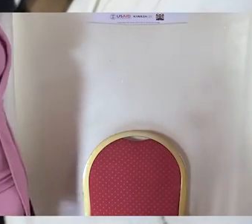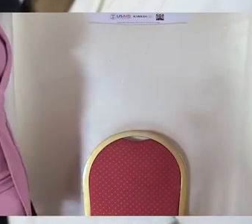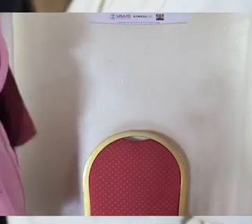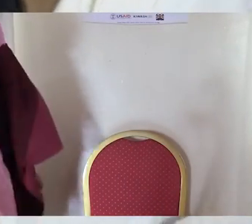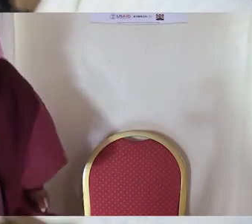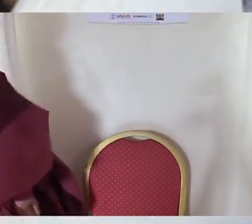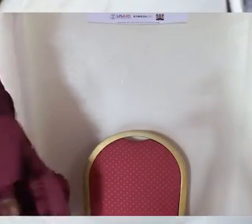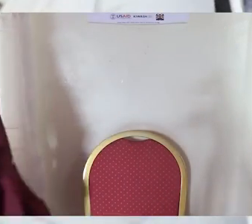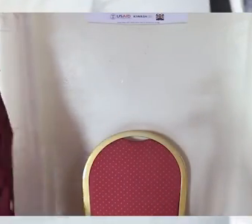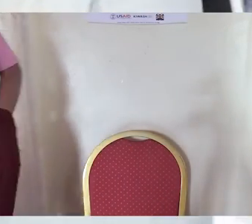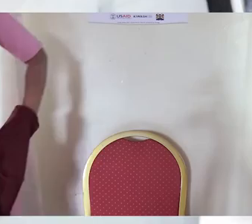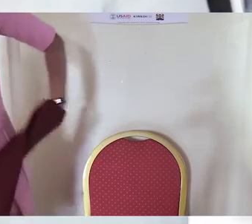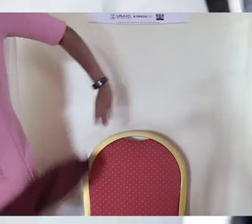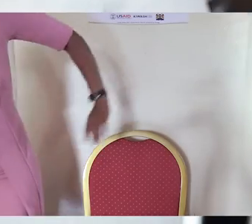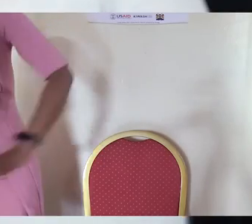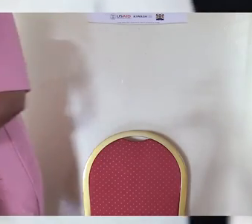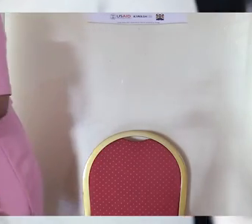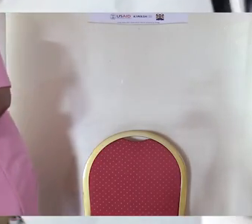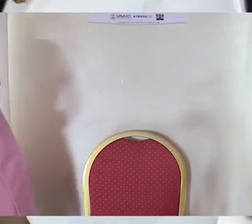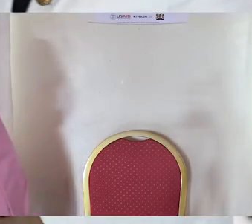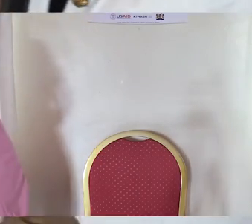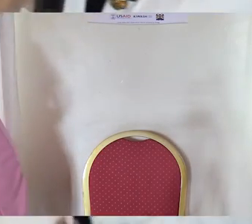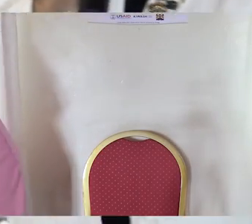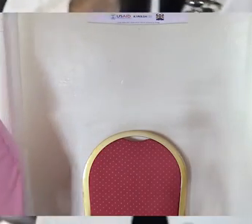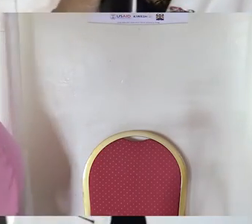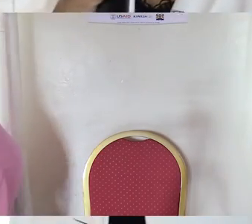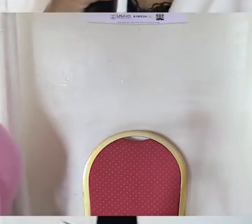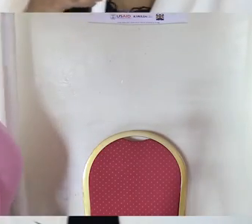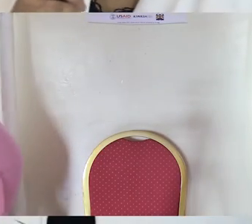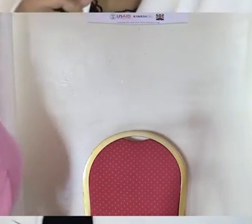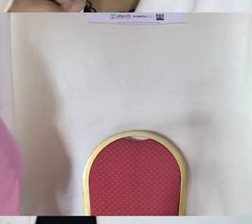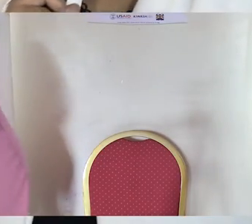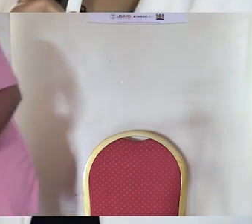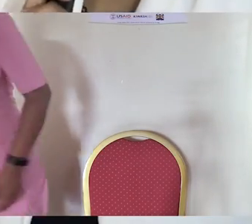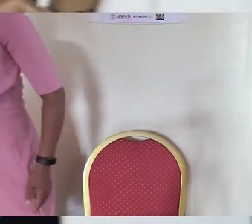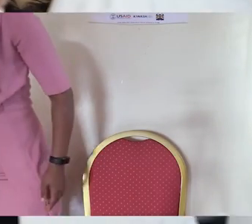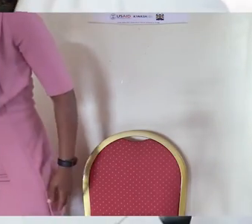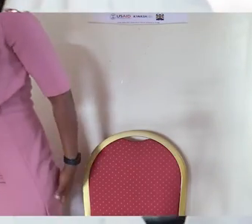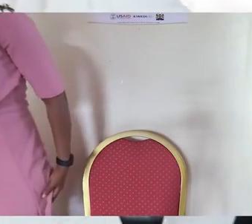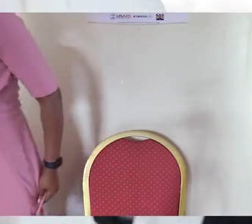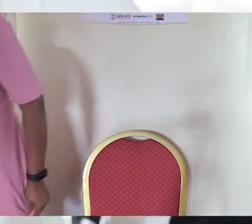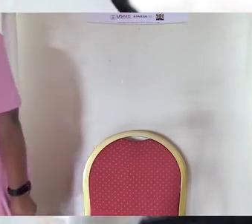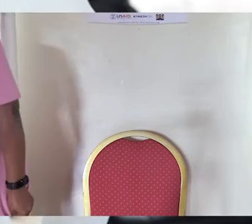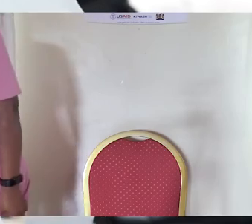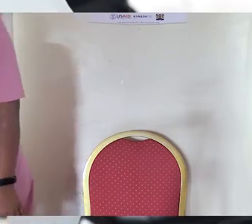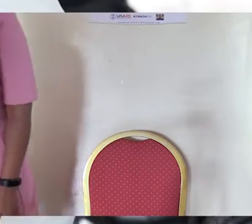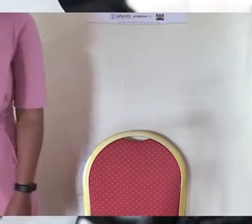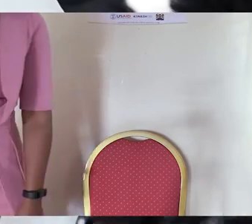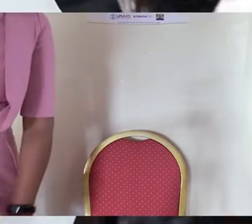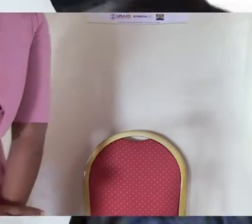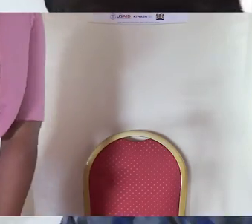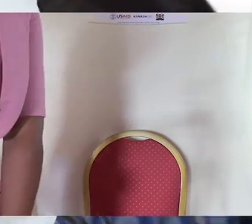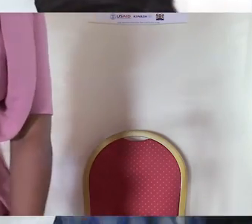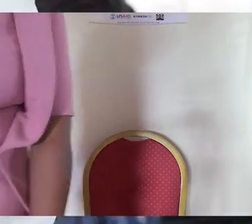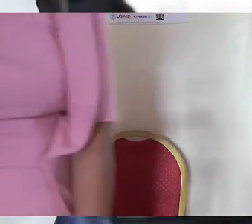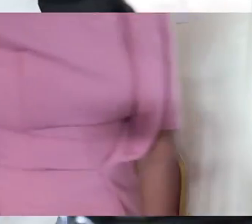party primaries, and the 2/3, how we are ensuring that this is done. Yes, of course,